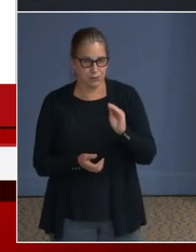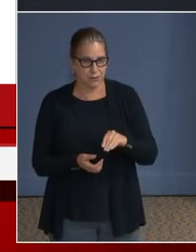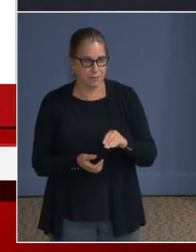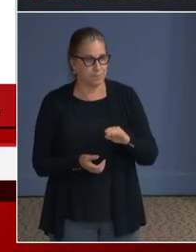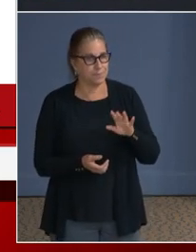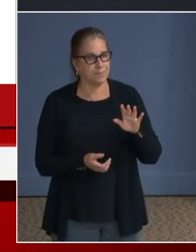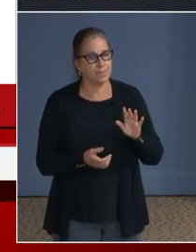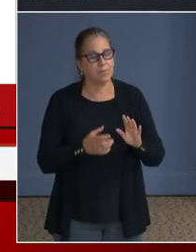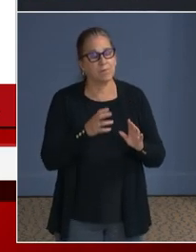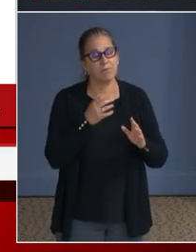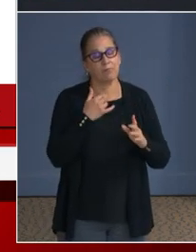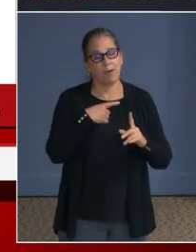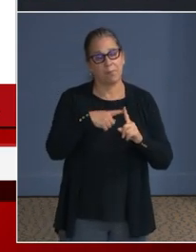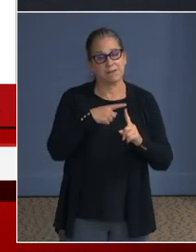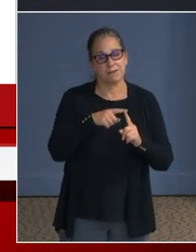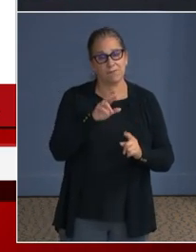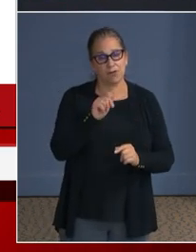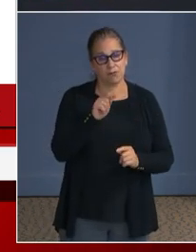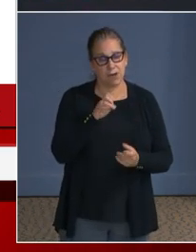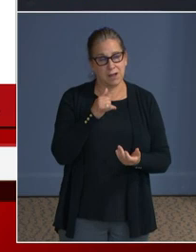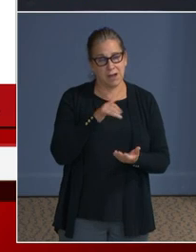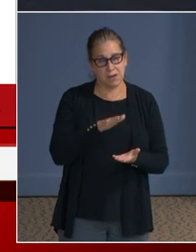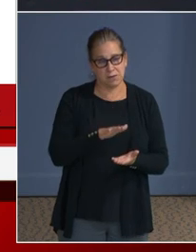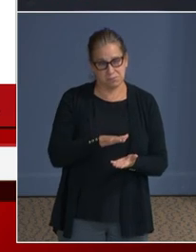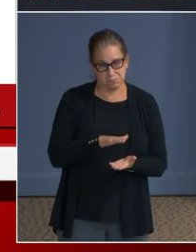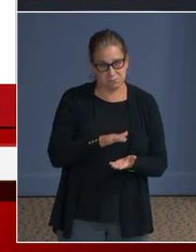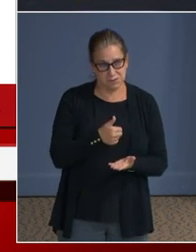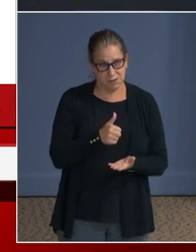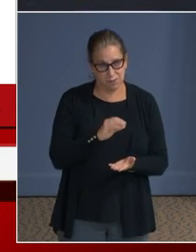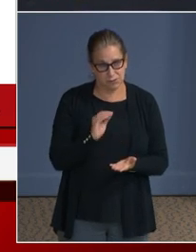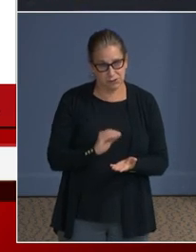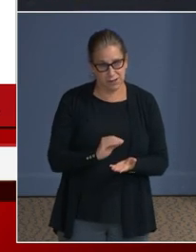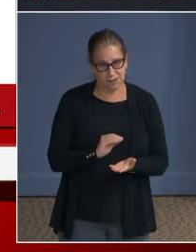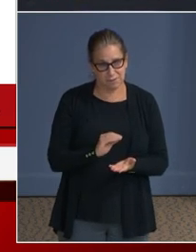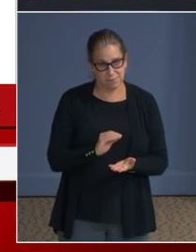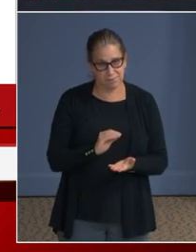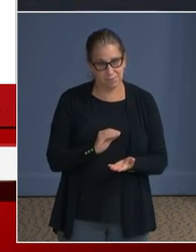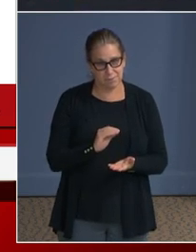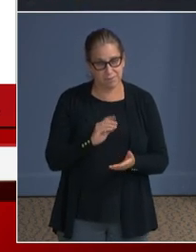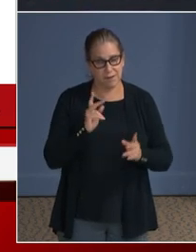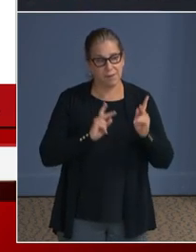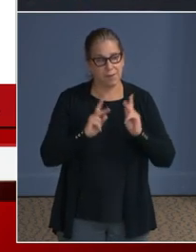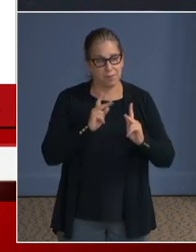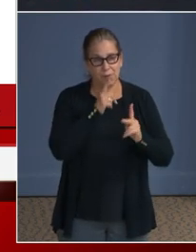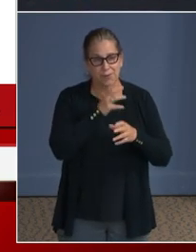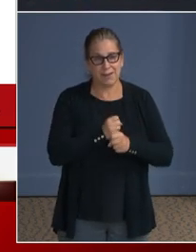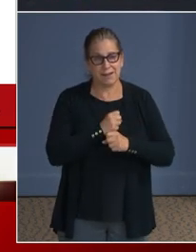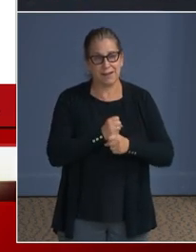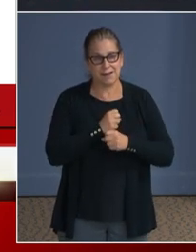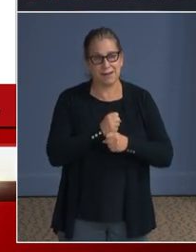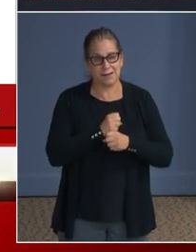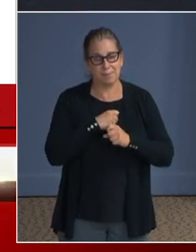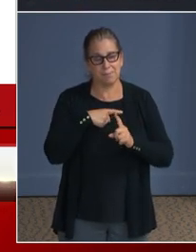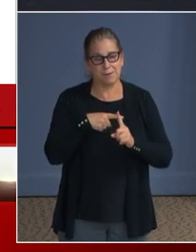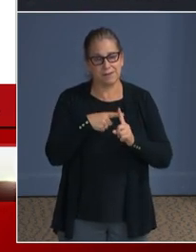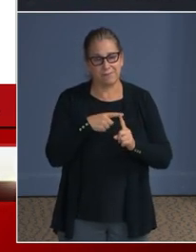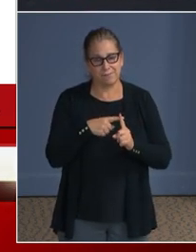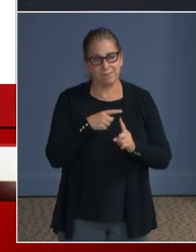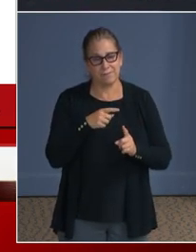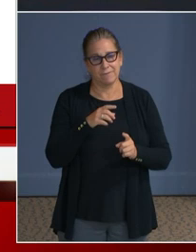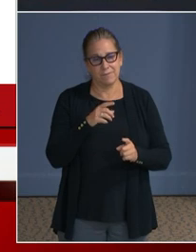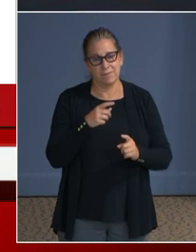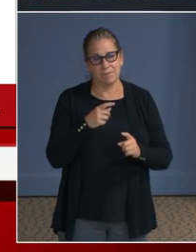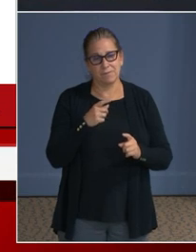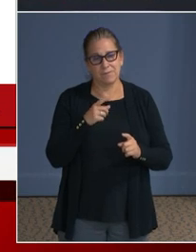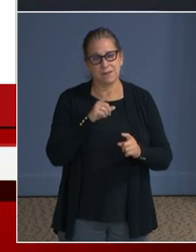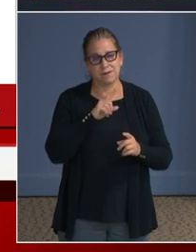positivity rate, test positivity rate, which is the percentage of people who have a positive test over the total number of people who